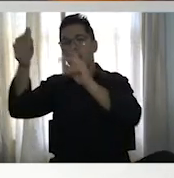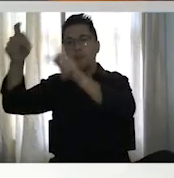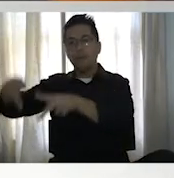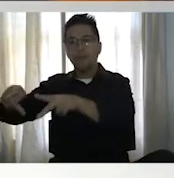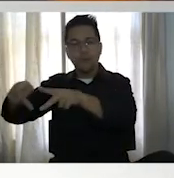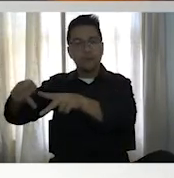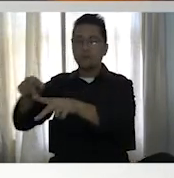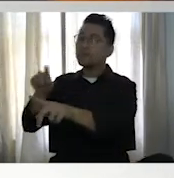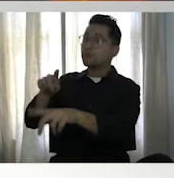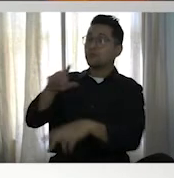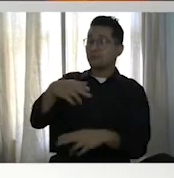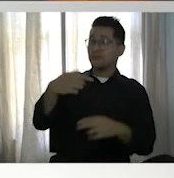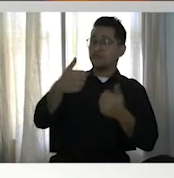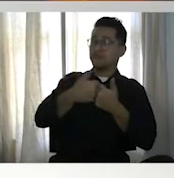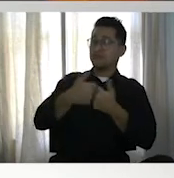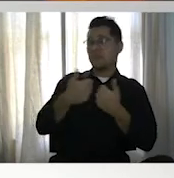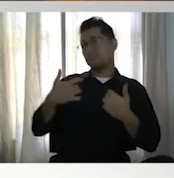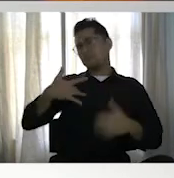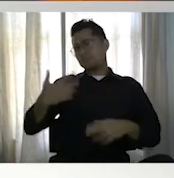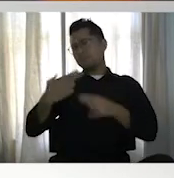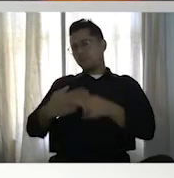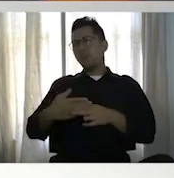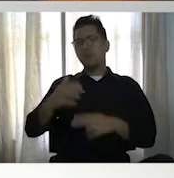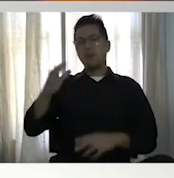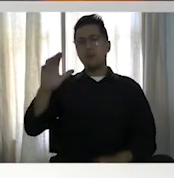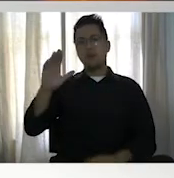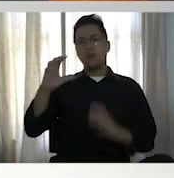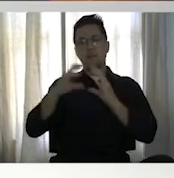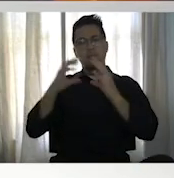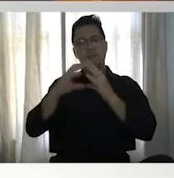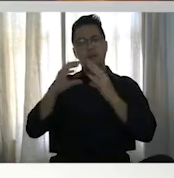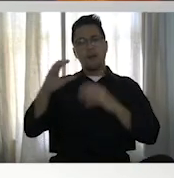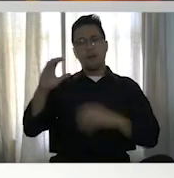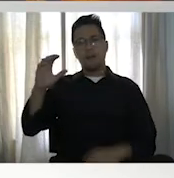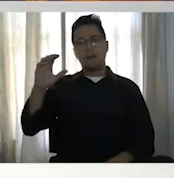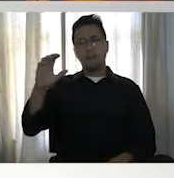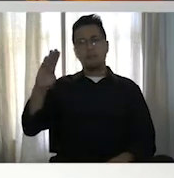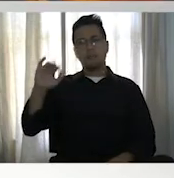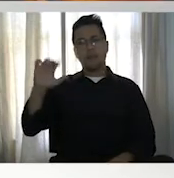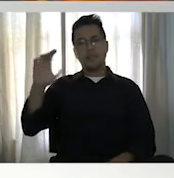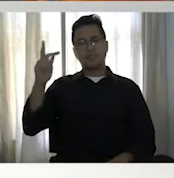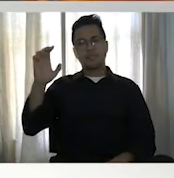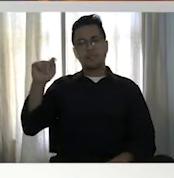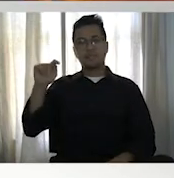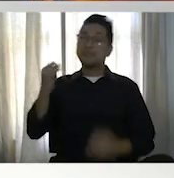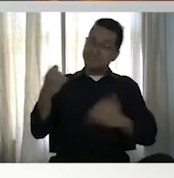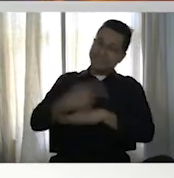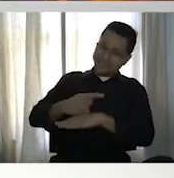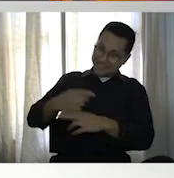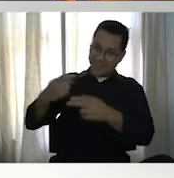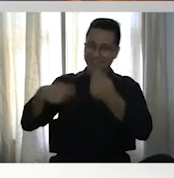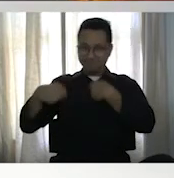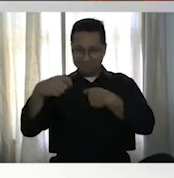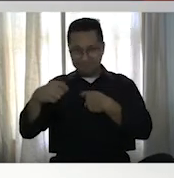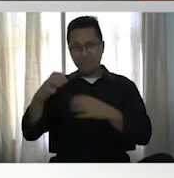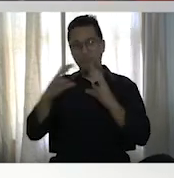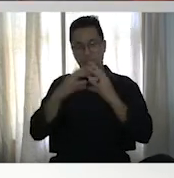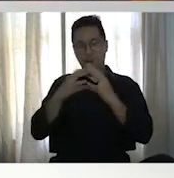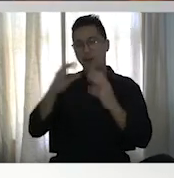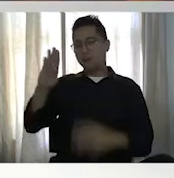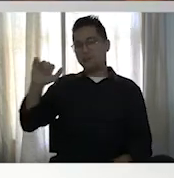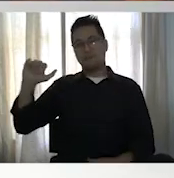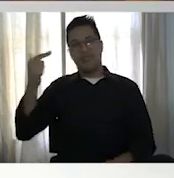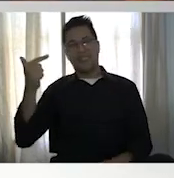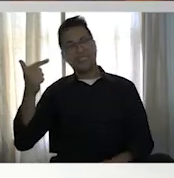this game, usually it's called ball basket, but today it's called ball bag. Okay,